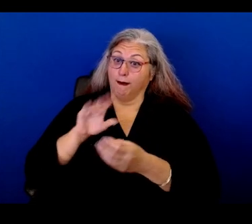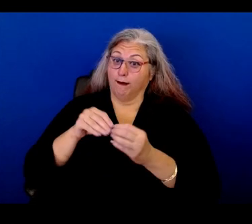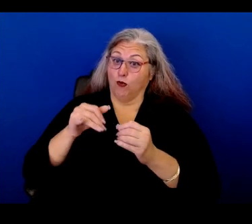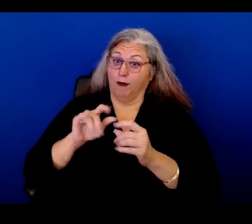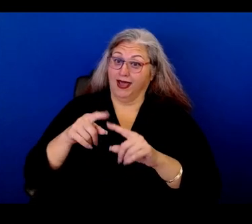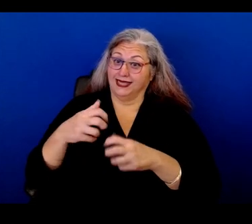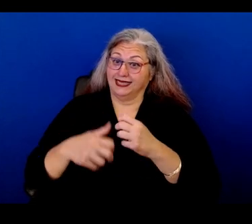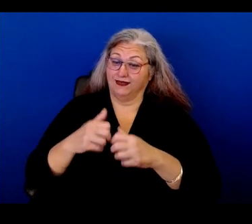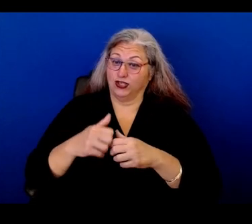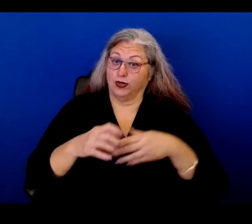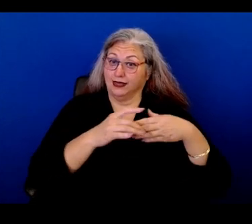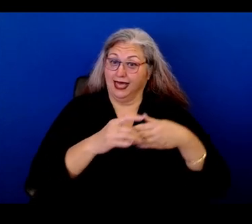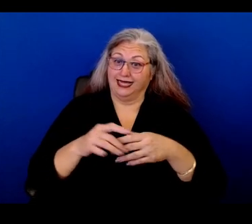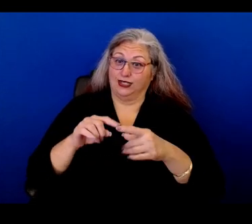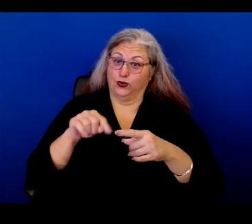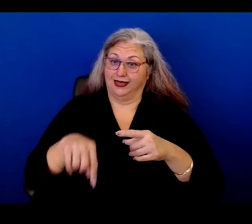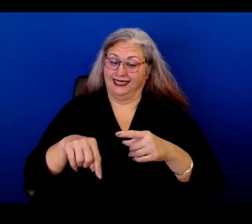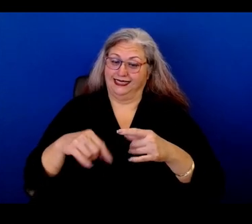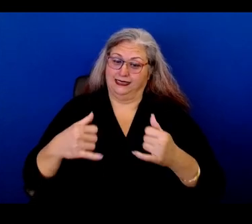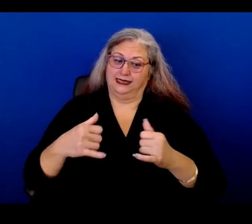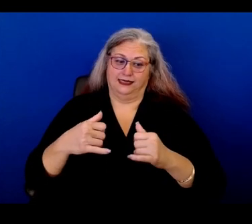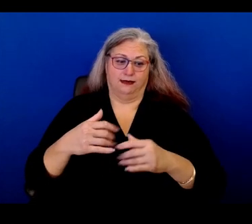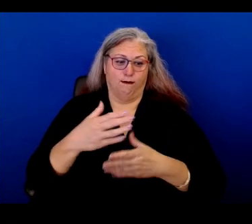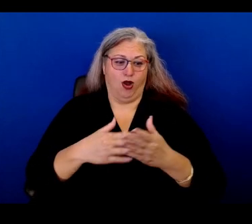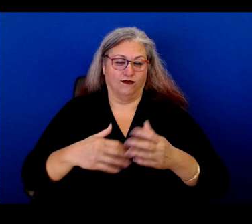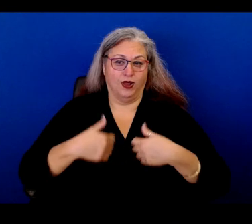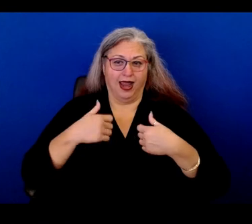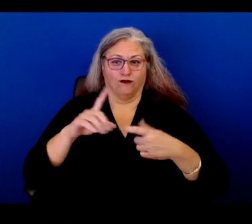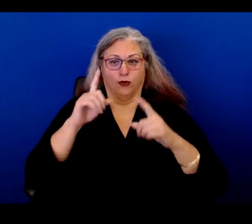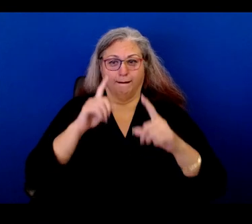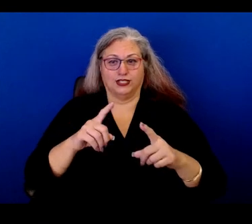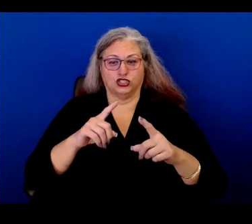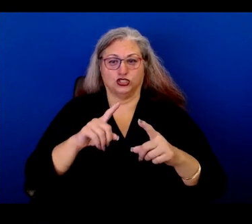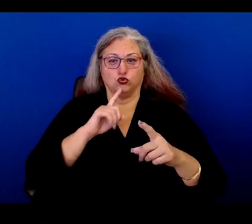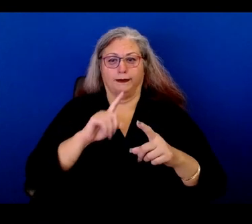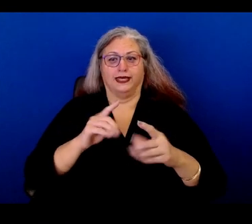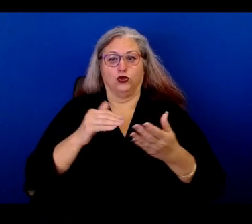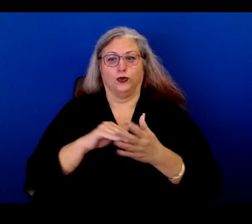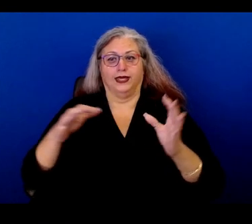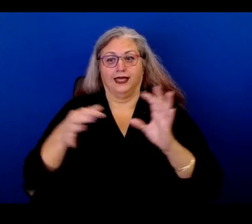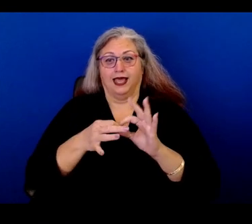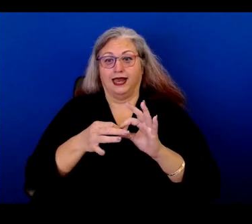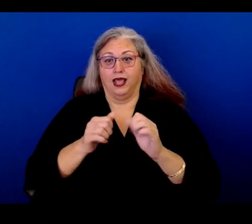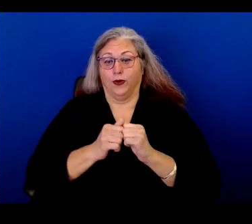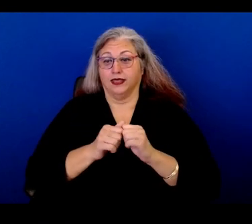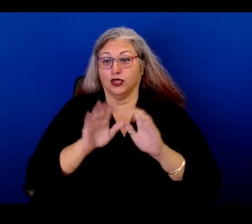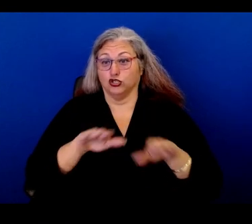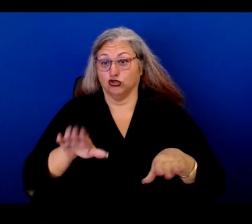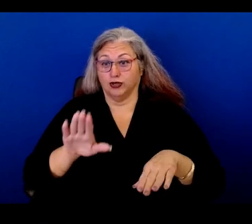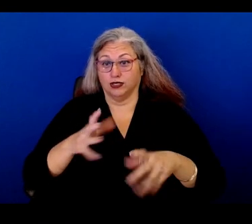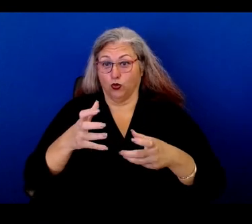of that difficulty, you know, leading up to this kind of stage where your life mission at this point has been to reconnect with your